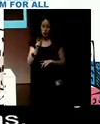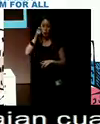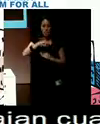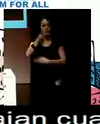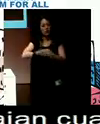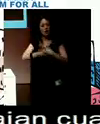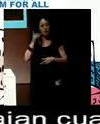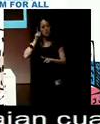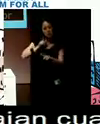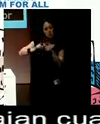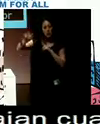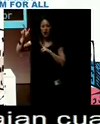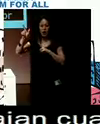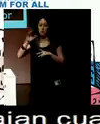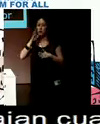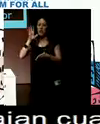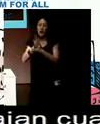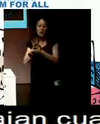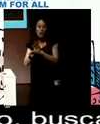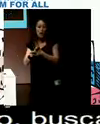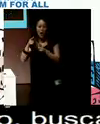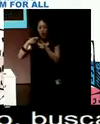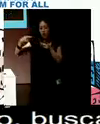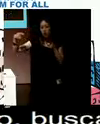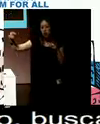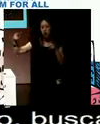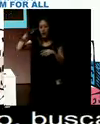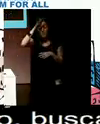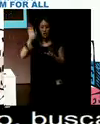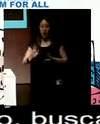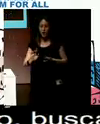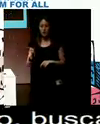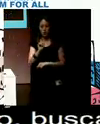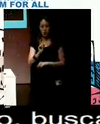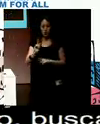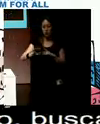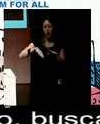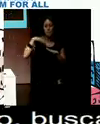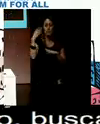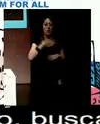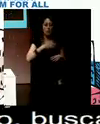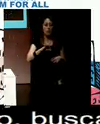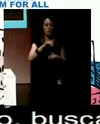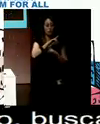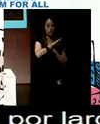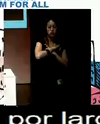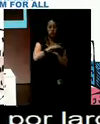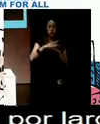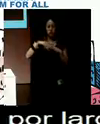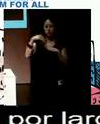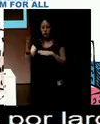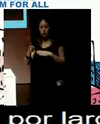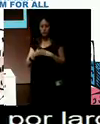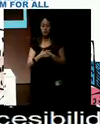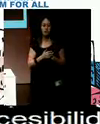periods. Accessibility is also ever more important because of our aging population. I